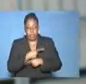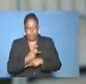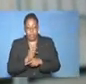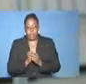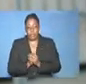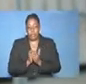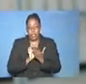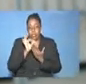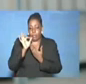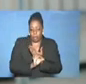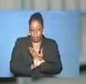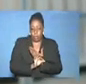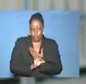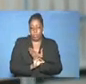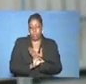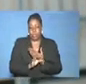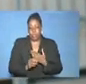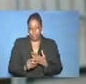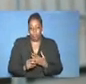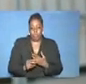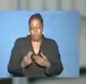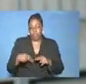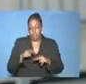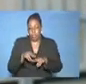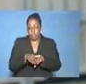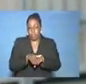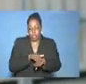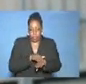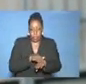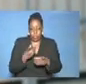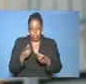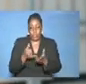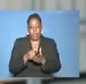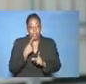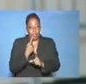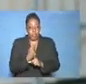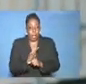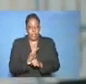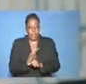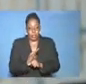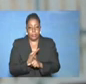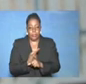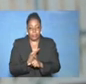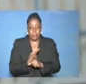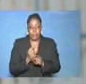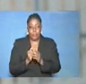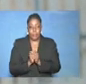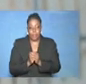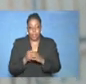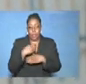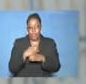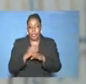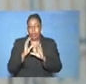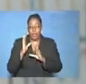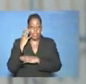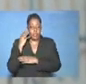to ramp up slowly. We want to make sure that we do it right, that we find our stride. We want to create a truly customer-centric experience.